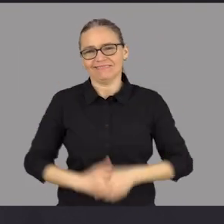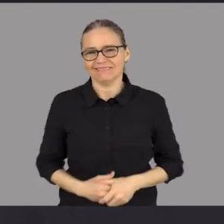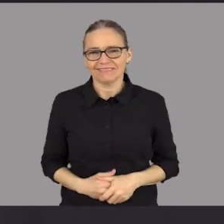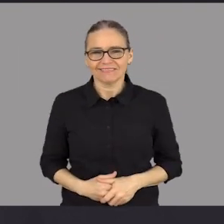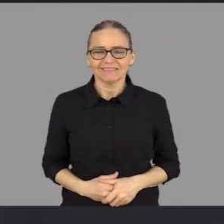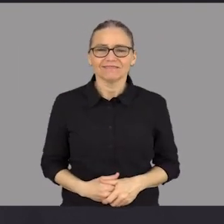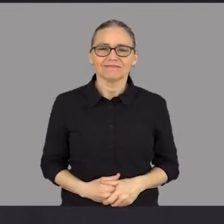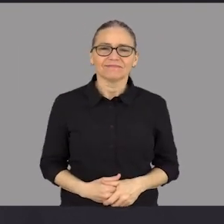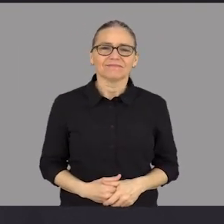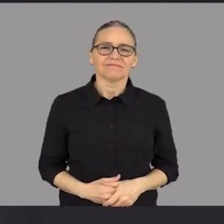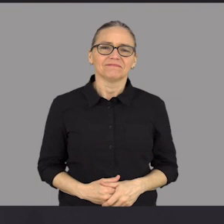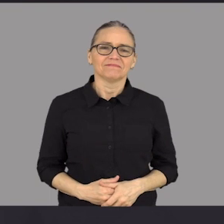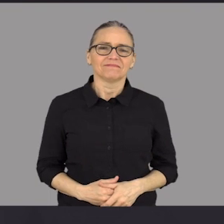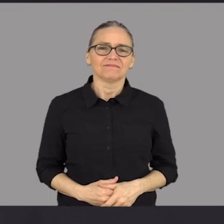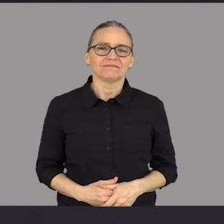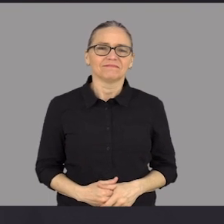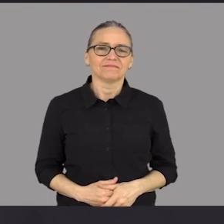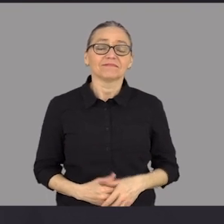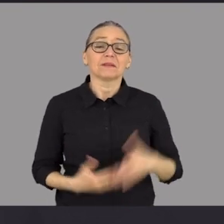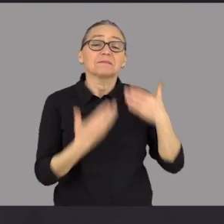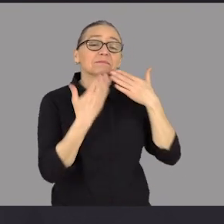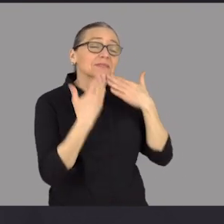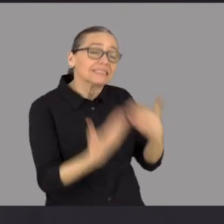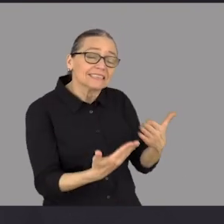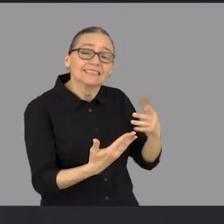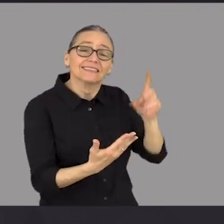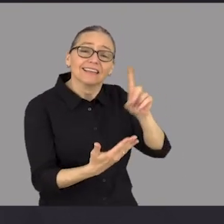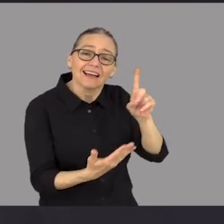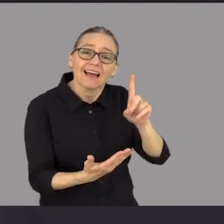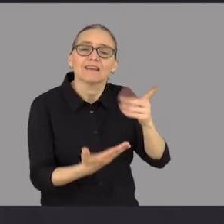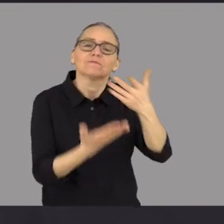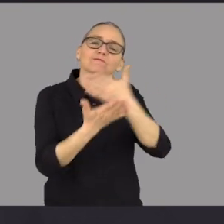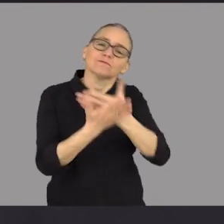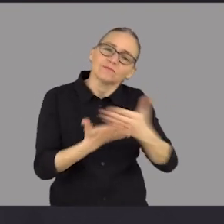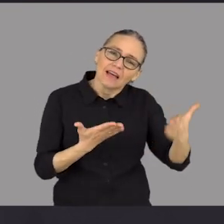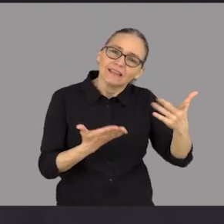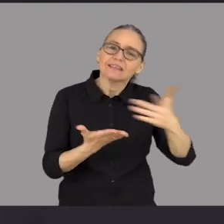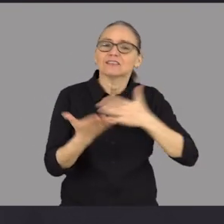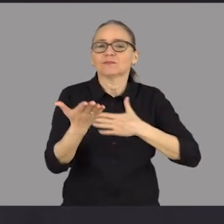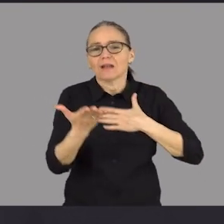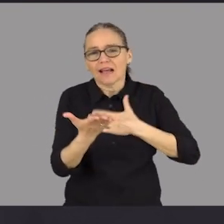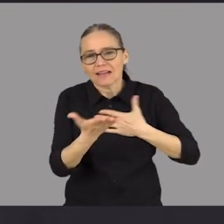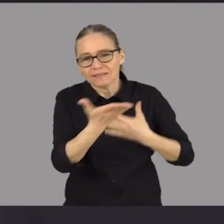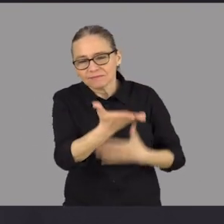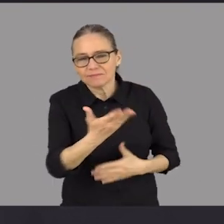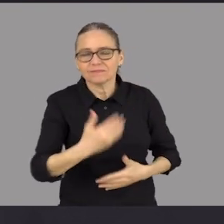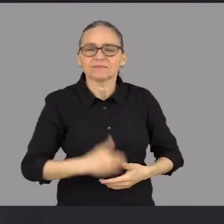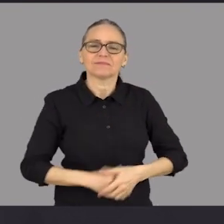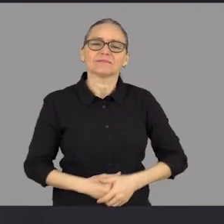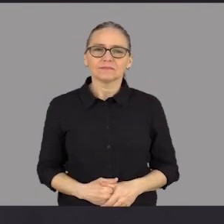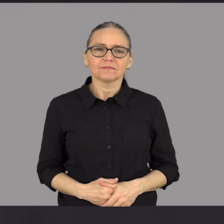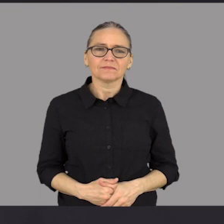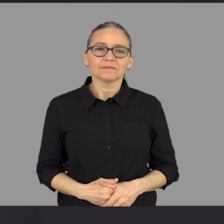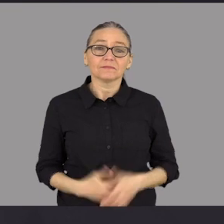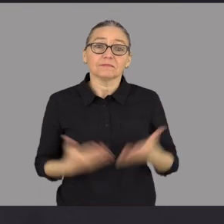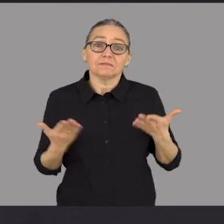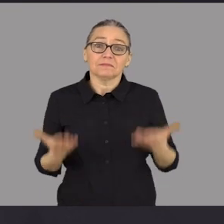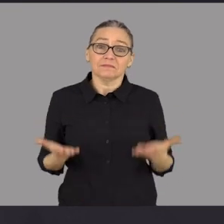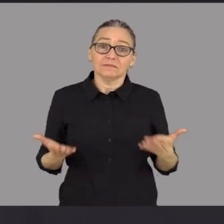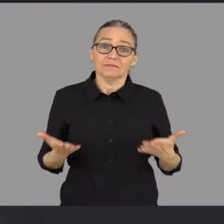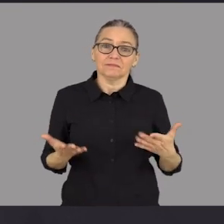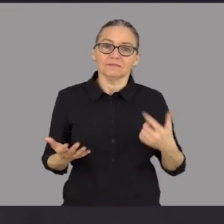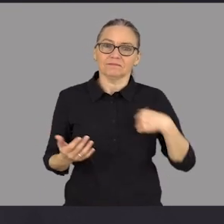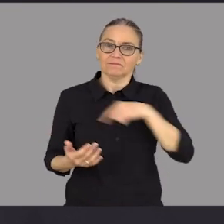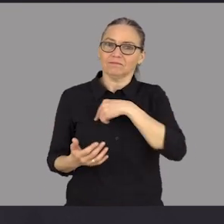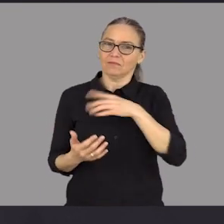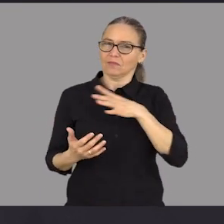That's wonderful. The word is out in the community that you're an inclusive employer, and that's brilliant. Now that we have